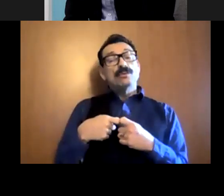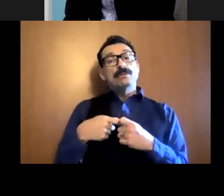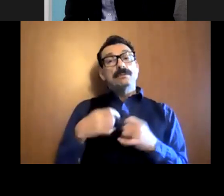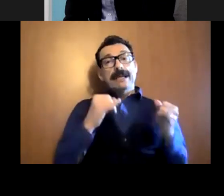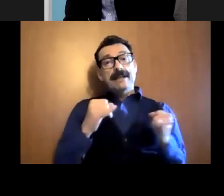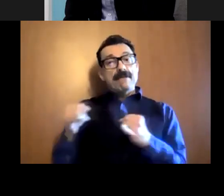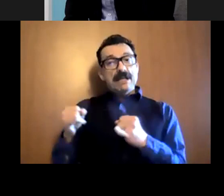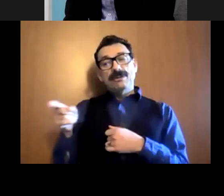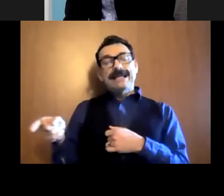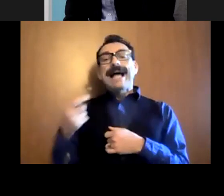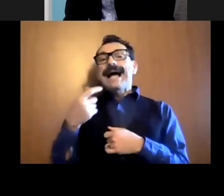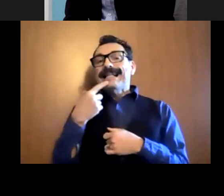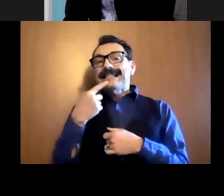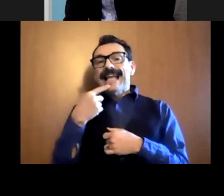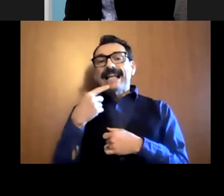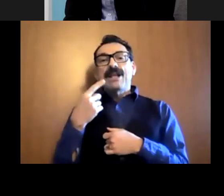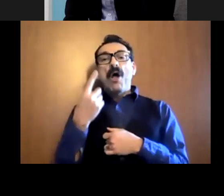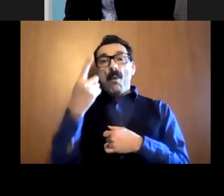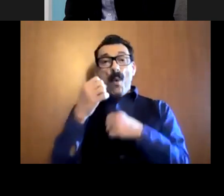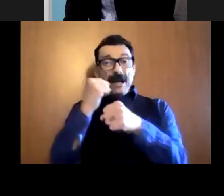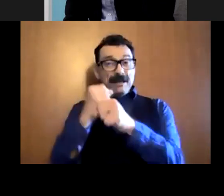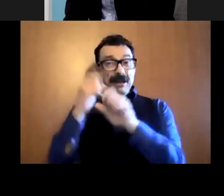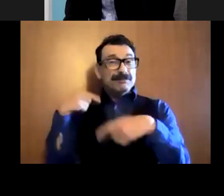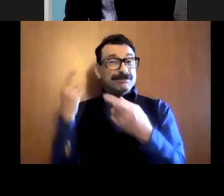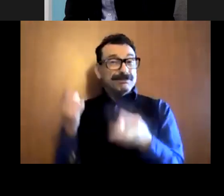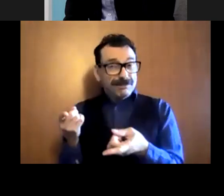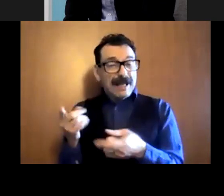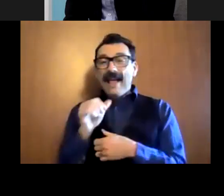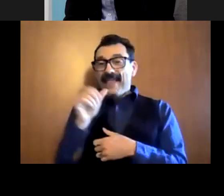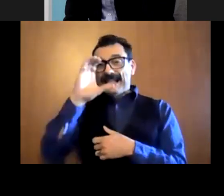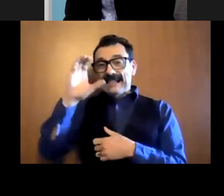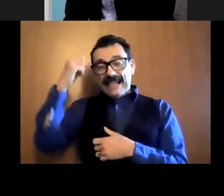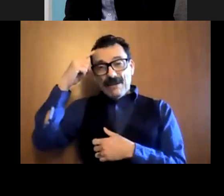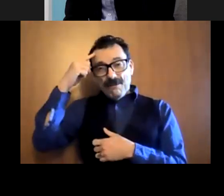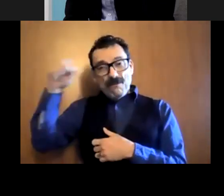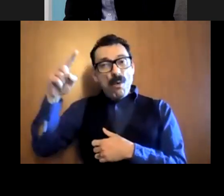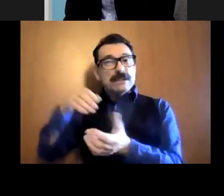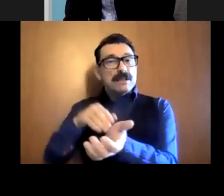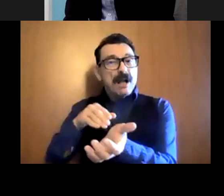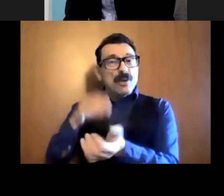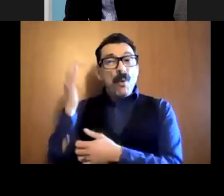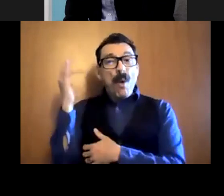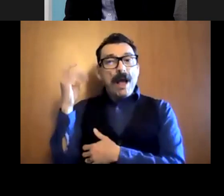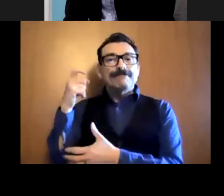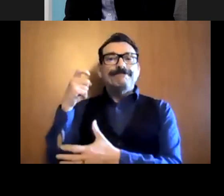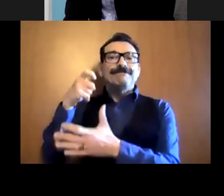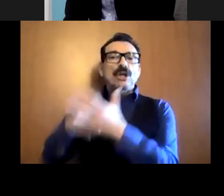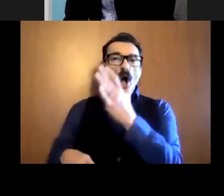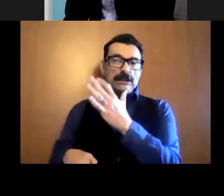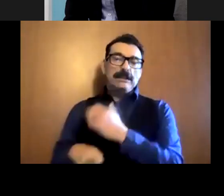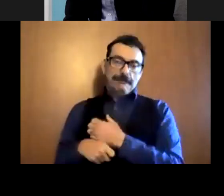12 months that they didn't seek out care from a doctor because of cost. Okay, 20%.